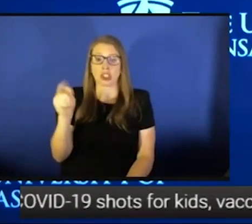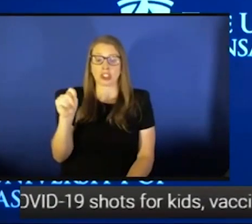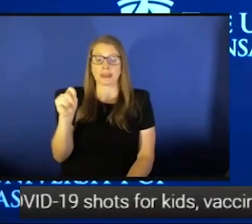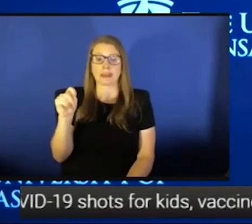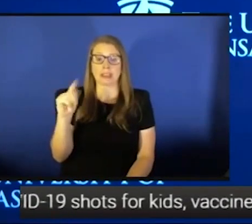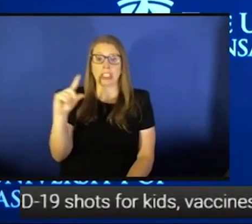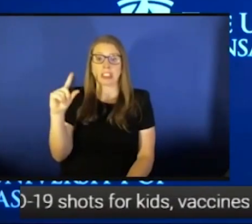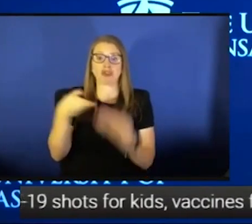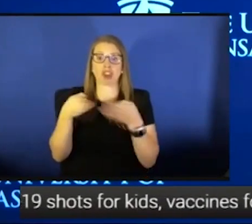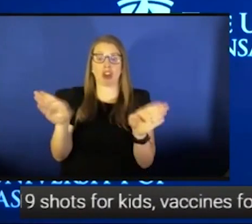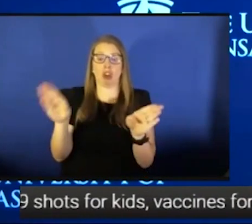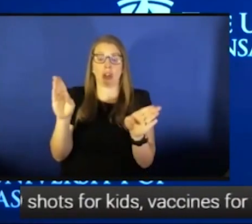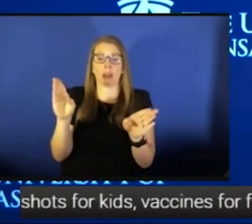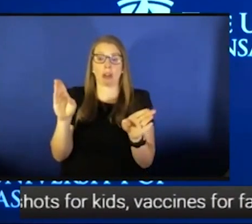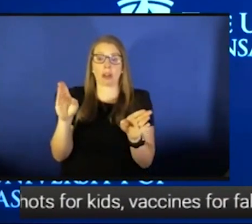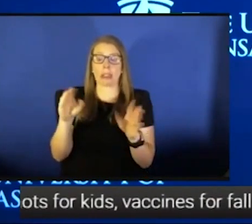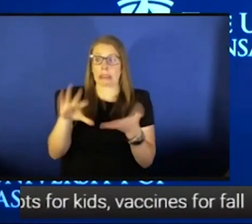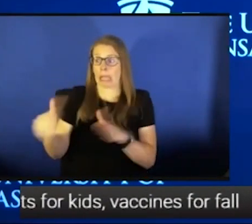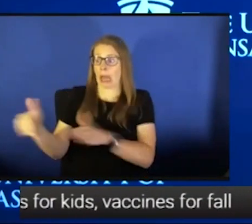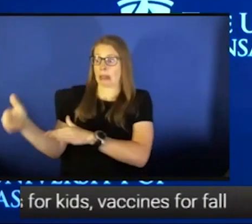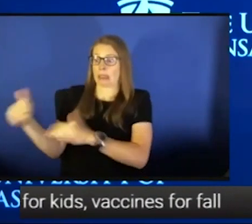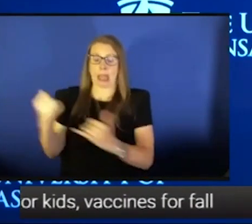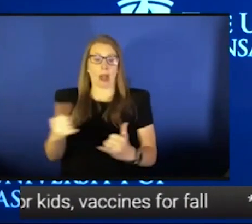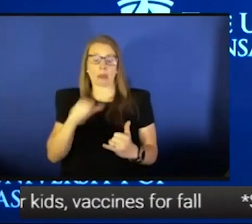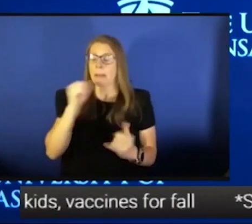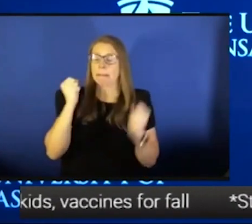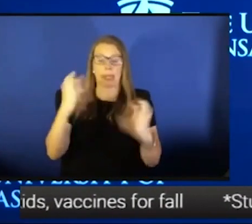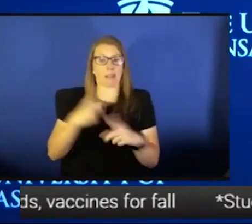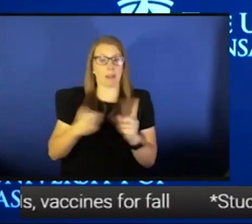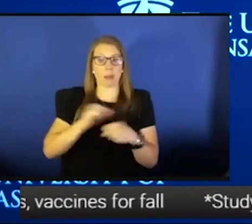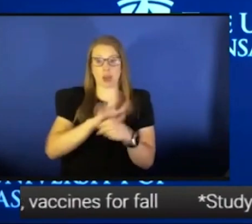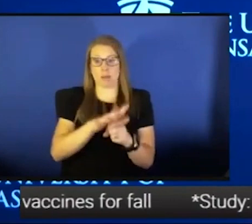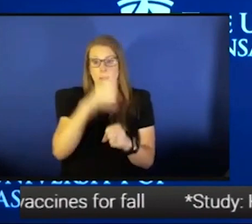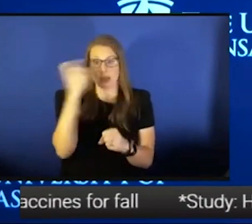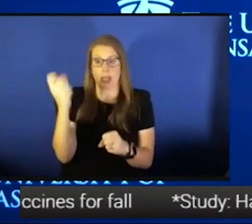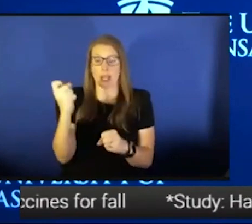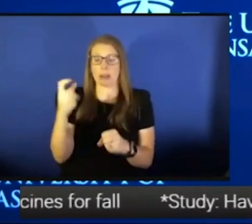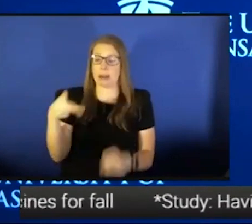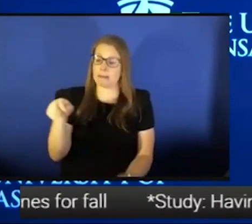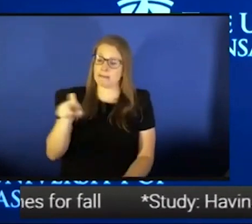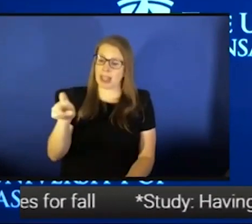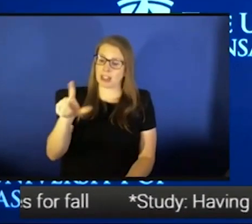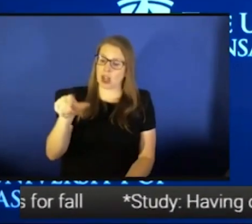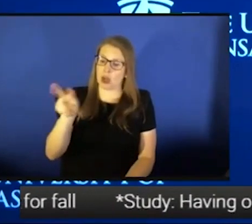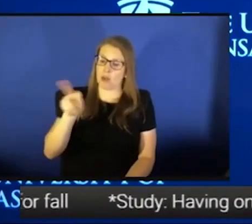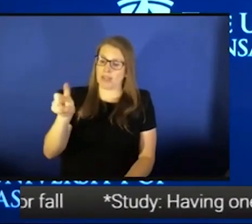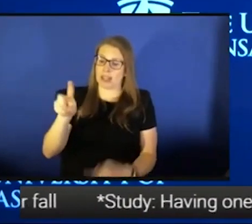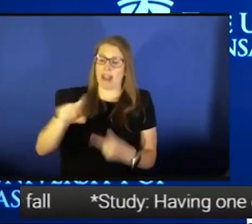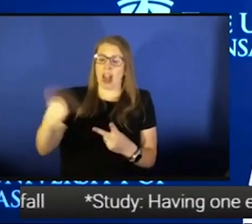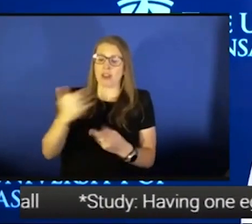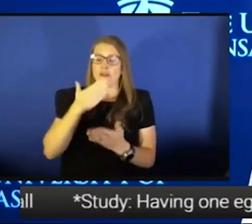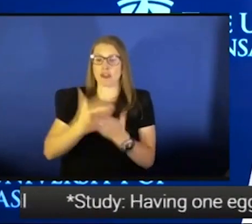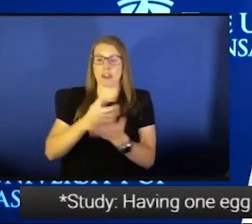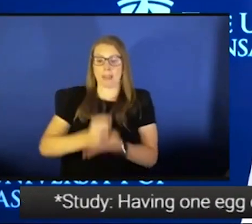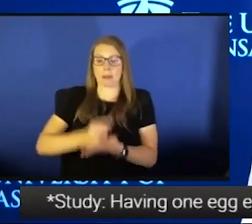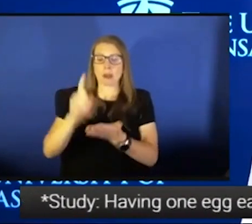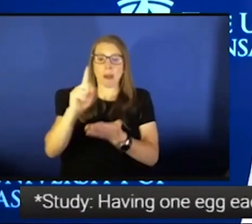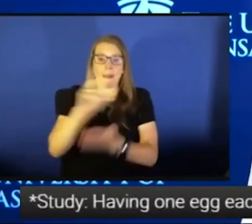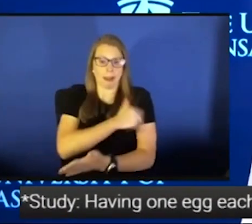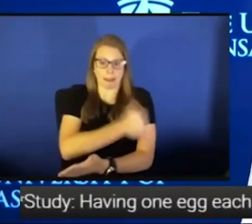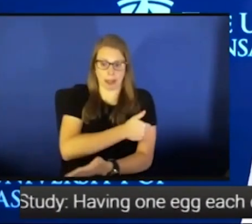not be seeing many deaths now from COVID because of the presence of Paxlovid, other good therapies in the hospital,